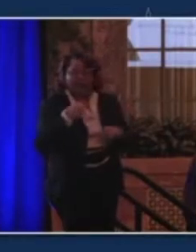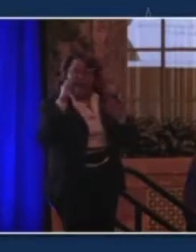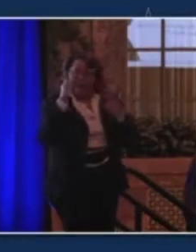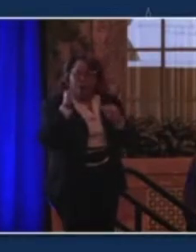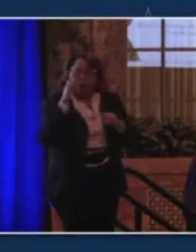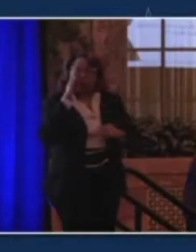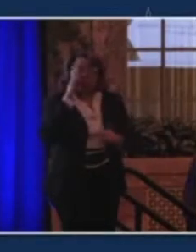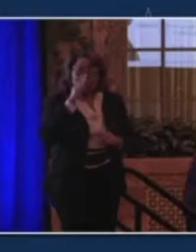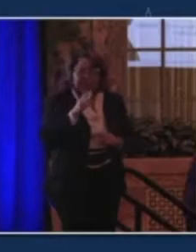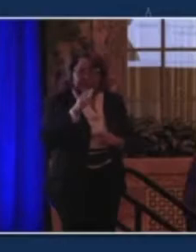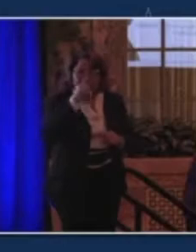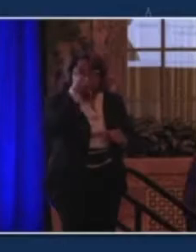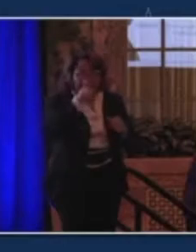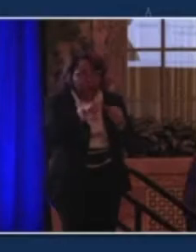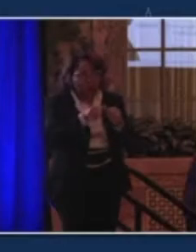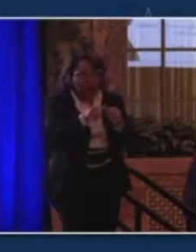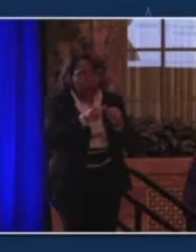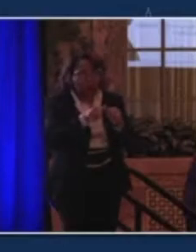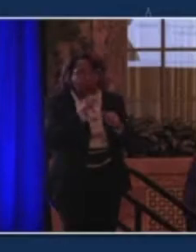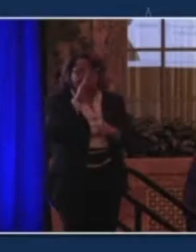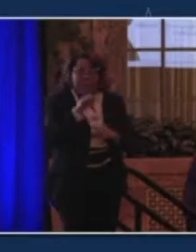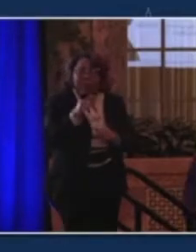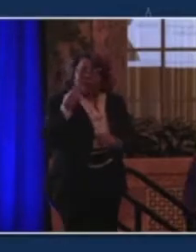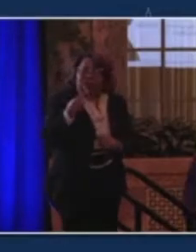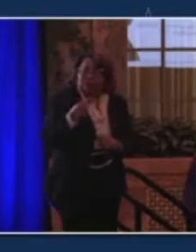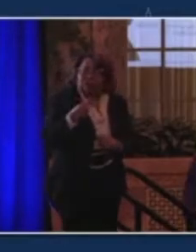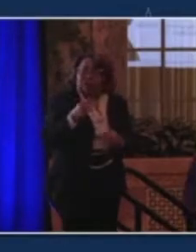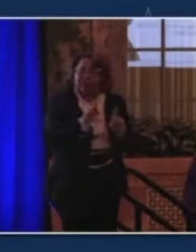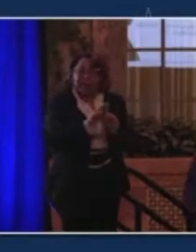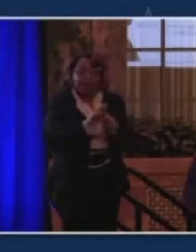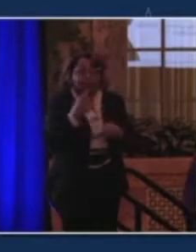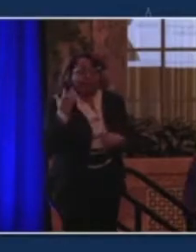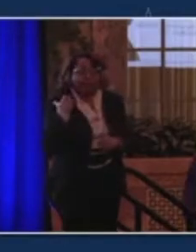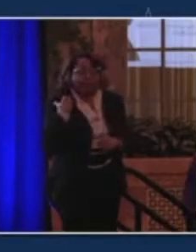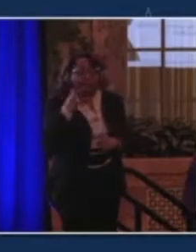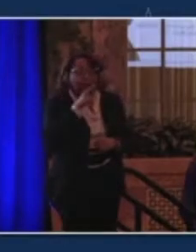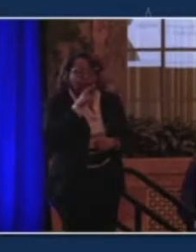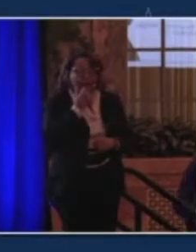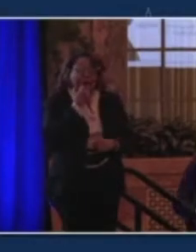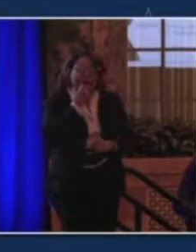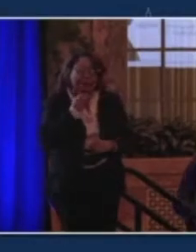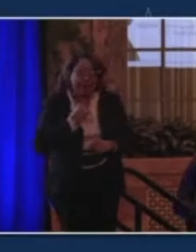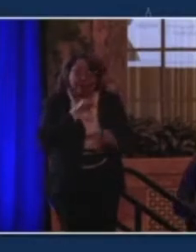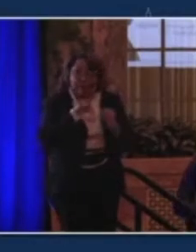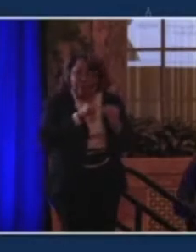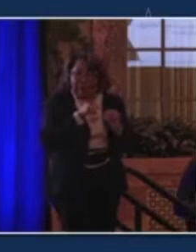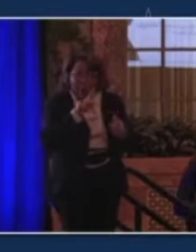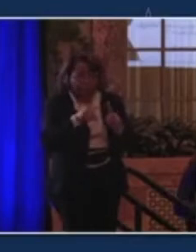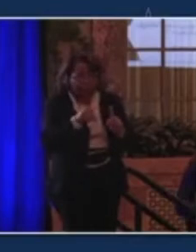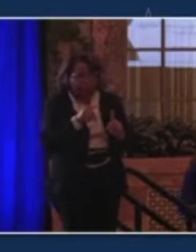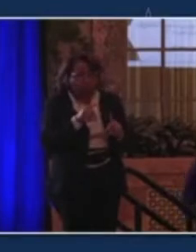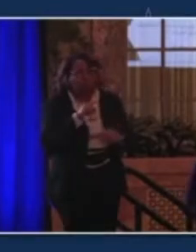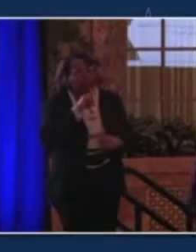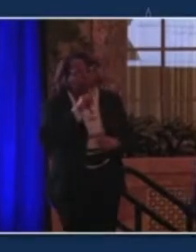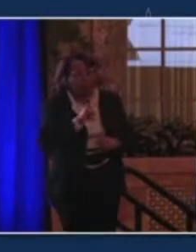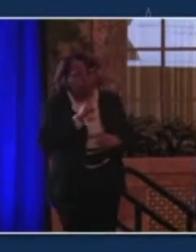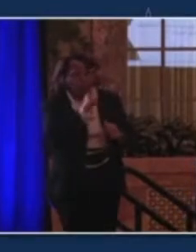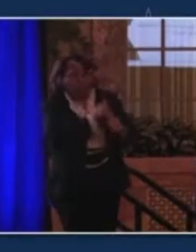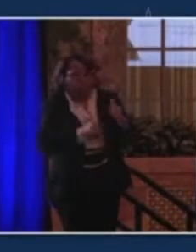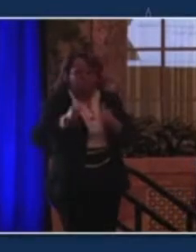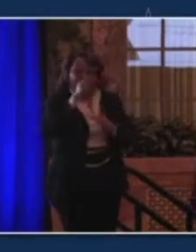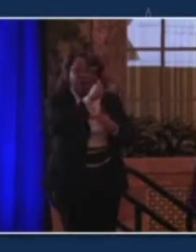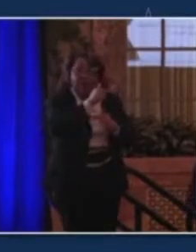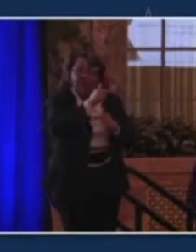someday to be remembered by history as the mayor who cared about people and who was, above all